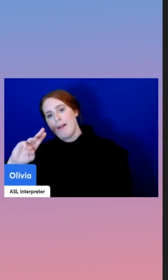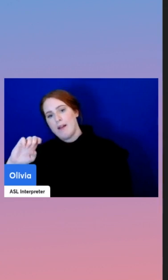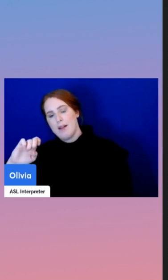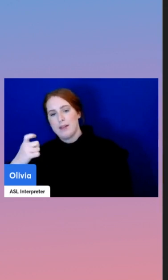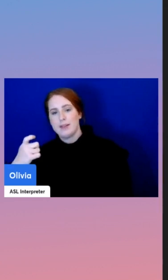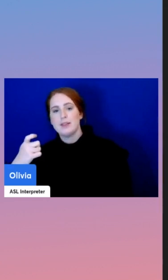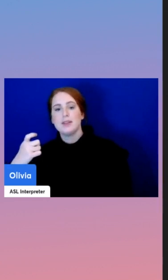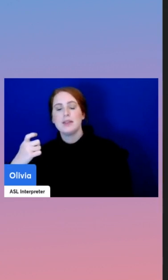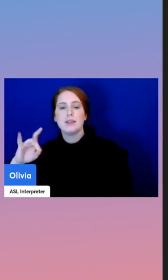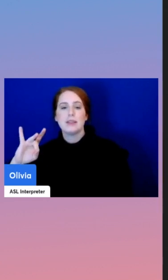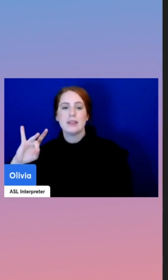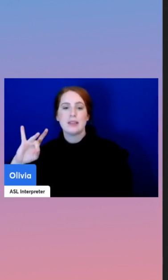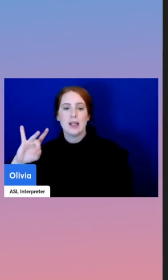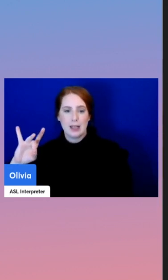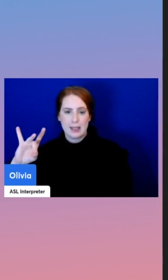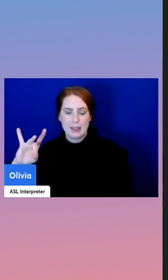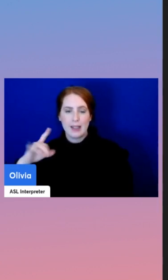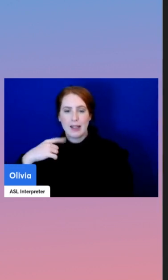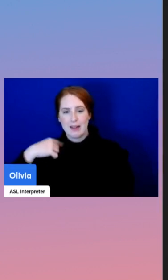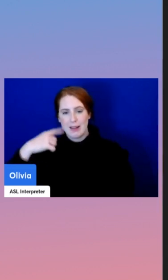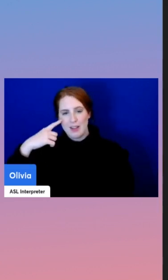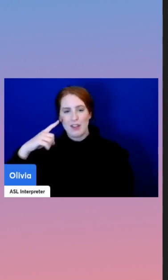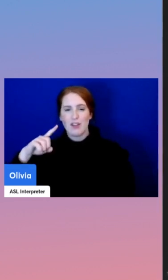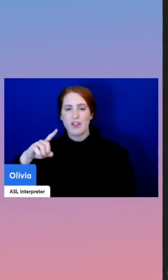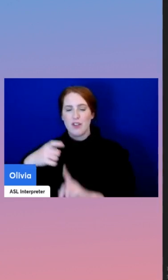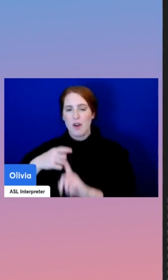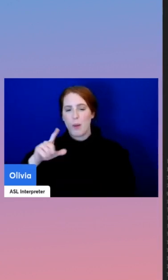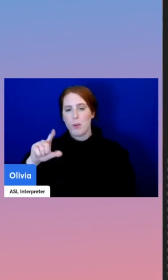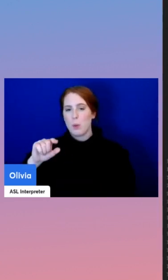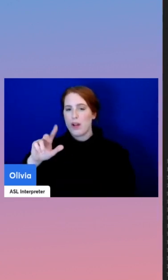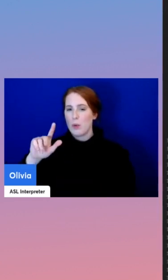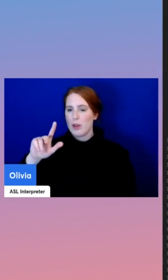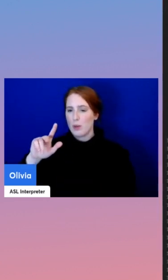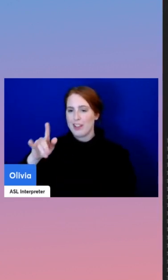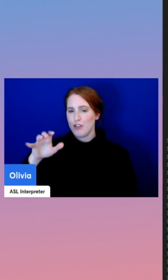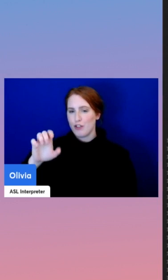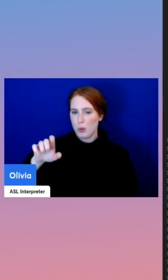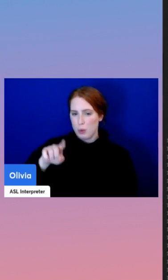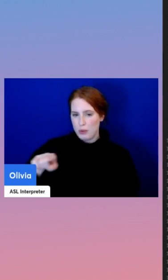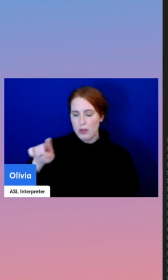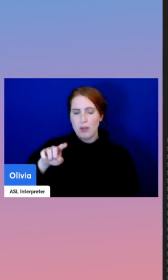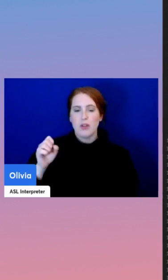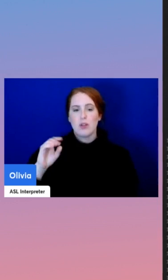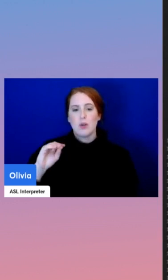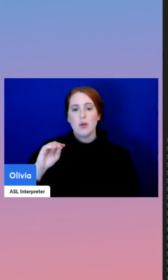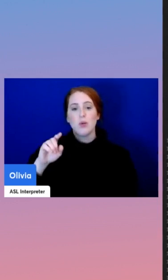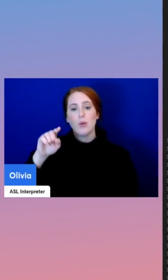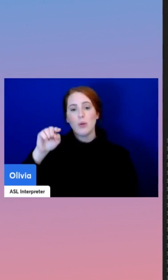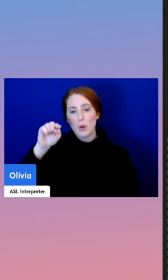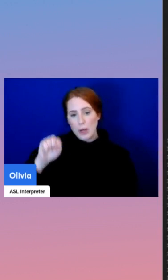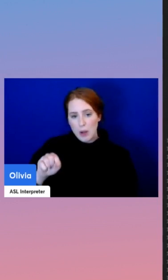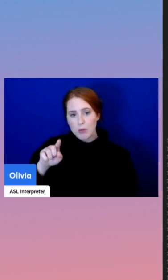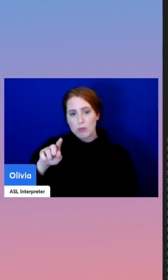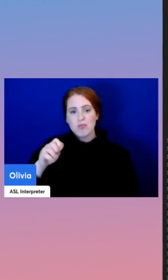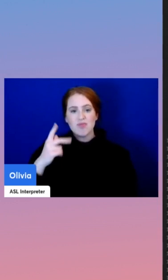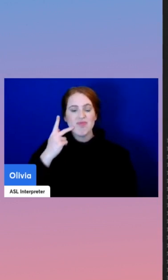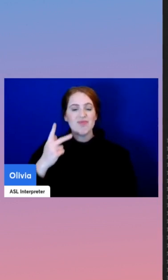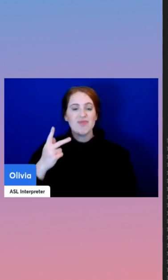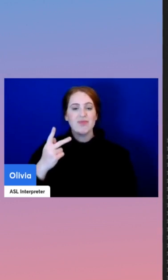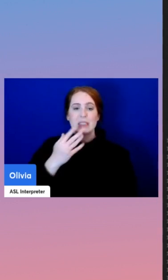21st of June 23. It contains all of the tags that I asked it to do, and as you can see, it's the color code in here is